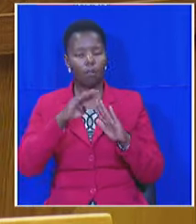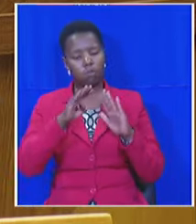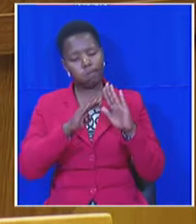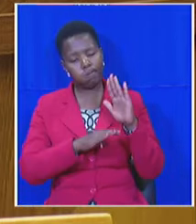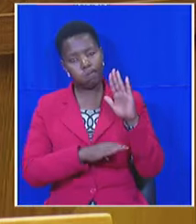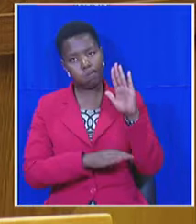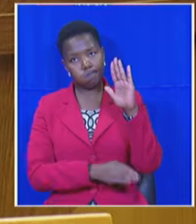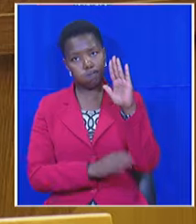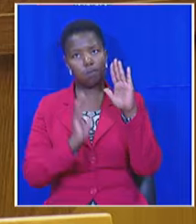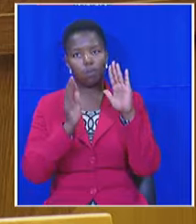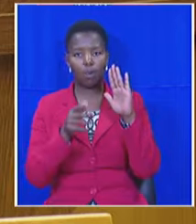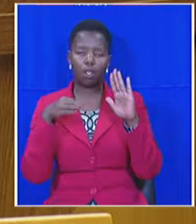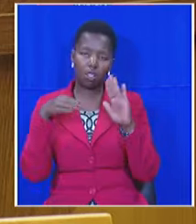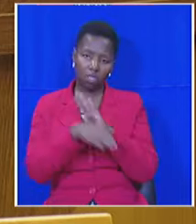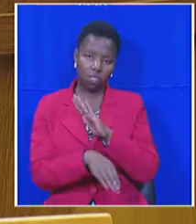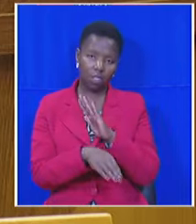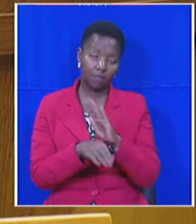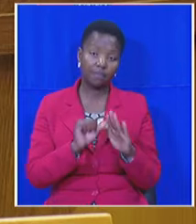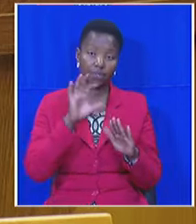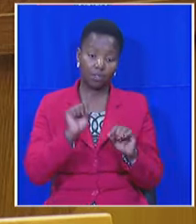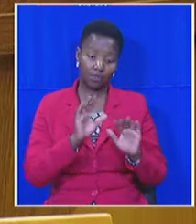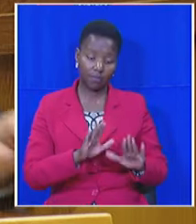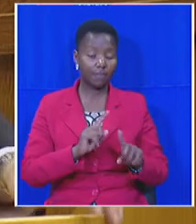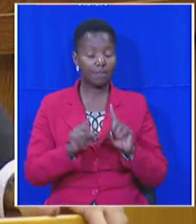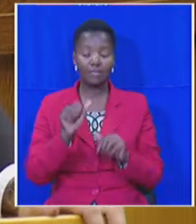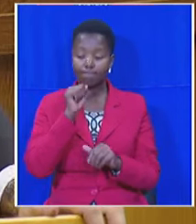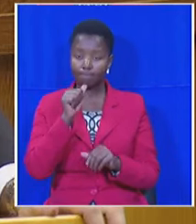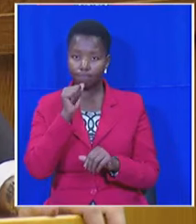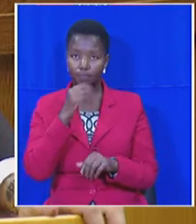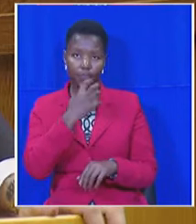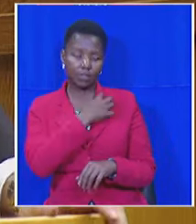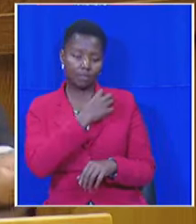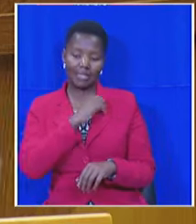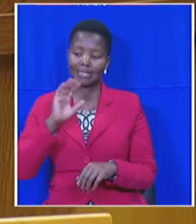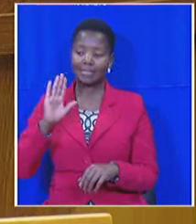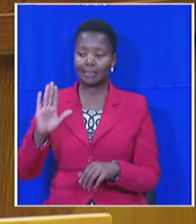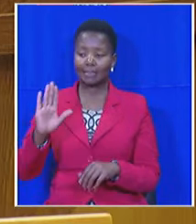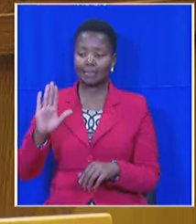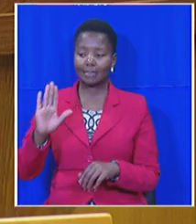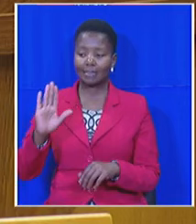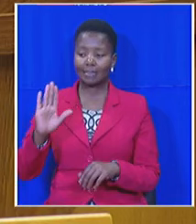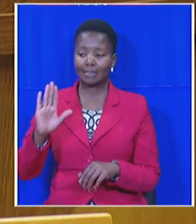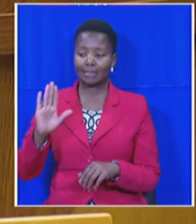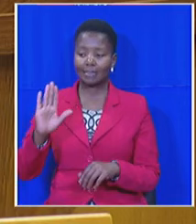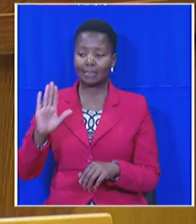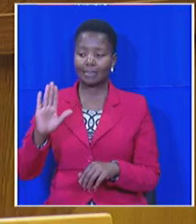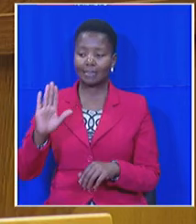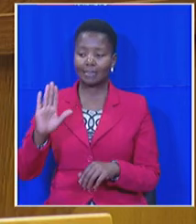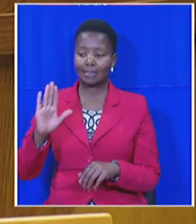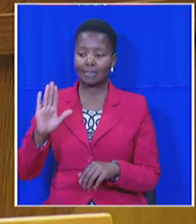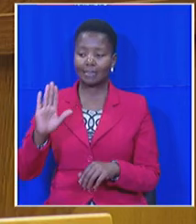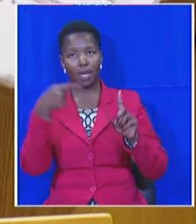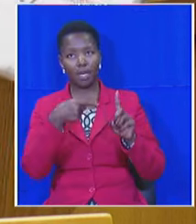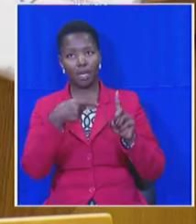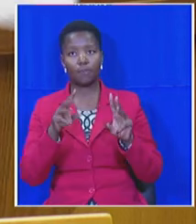South Africa. But of course, despite this, the minister was a victim of a political hit on the weekend, with